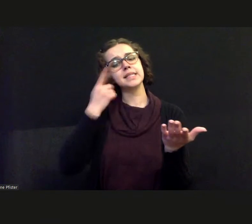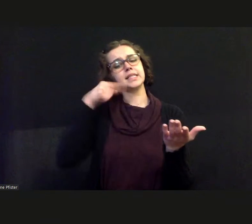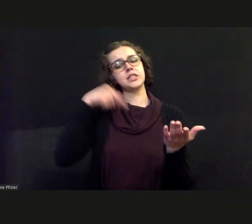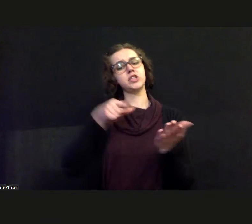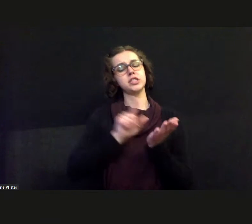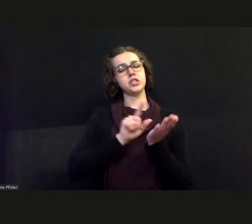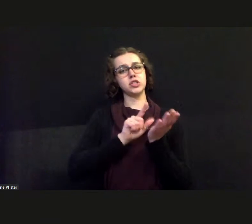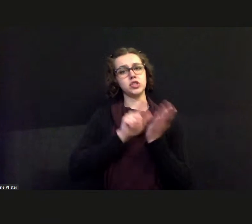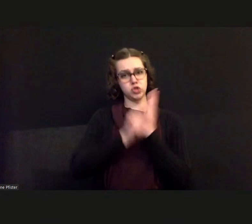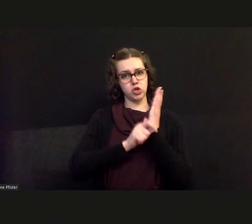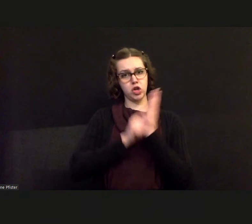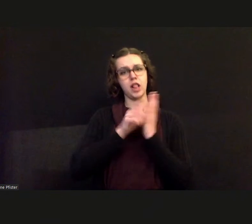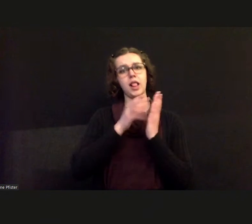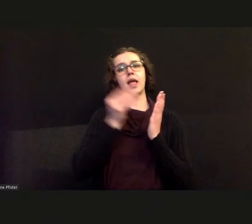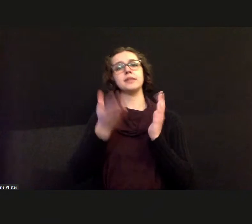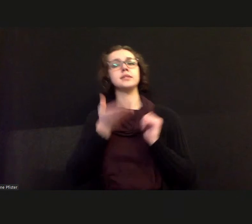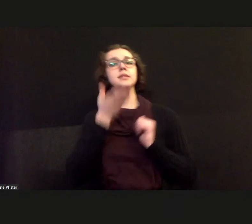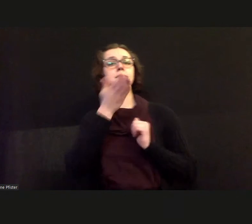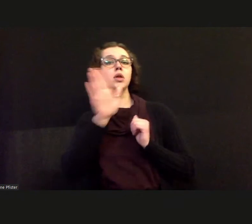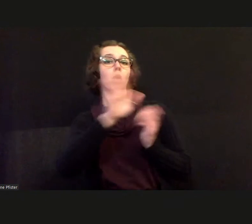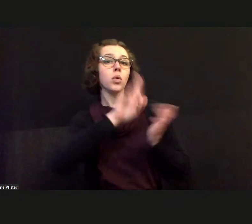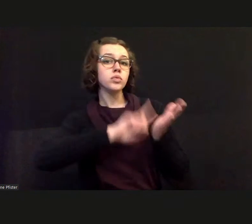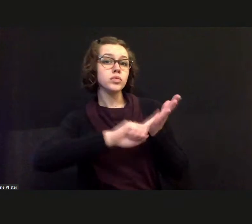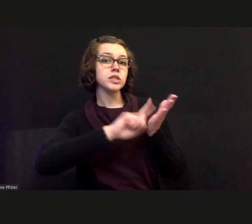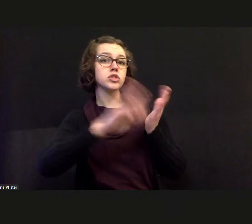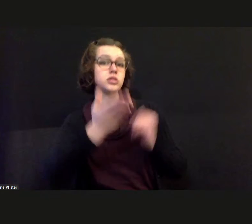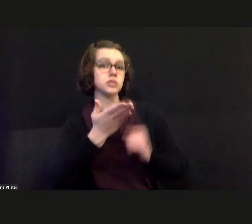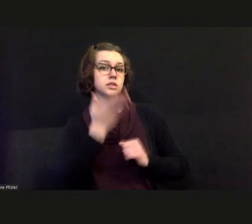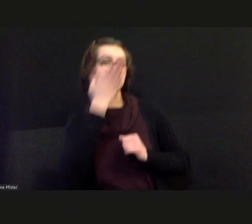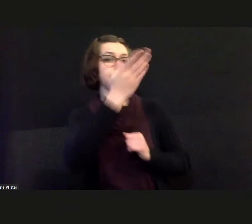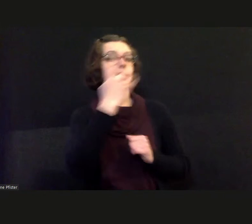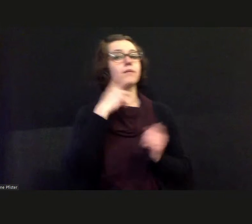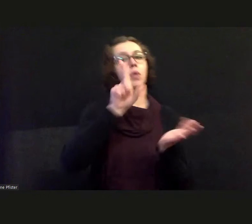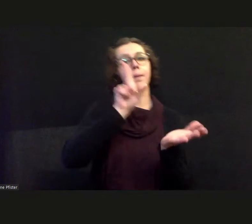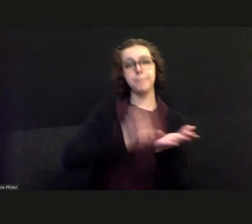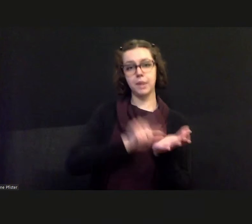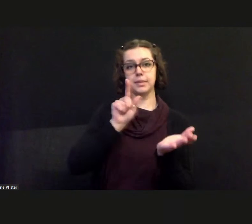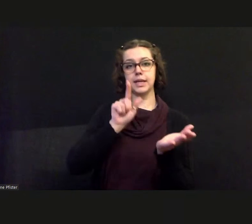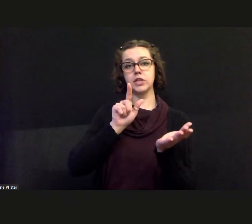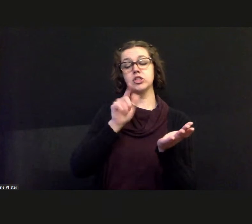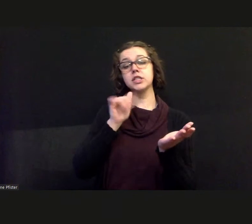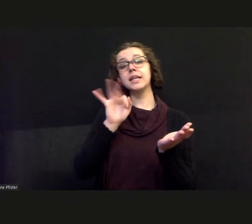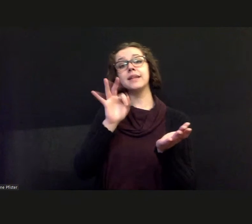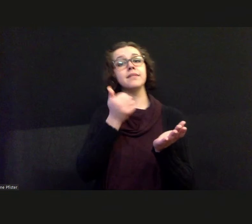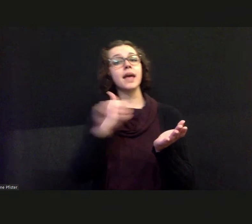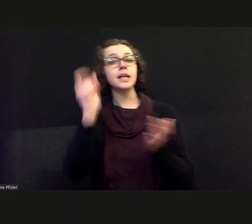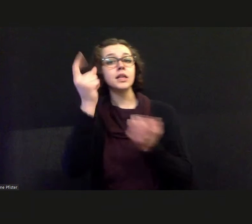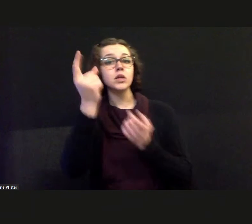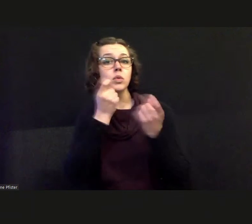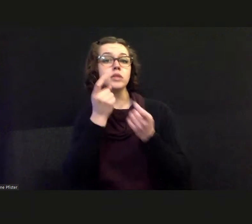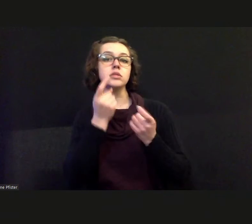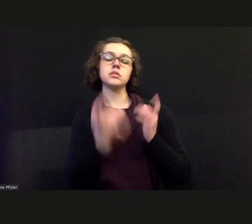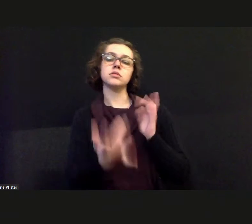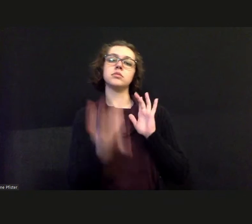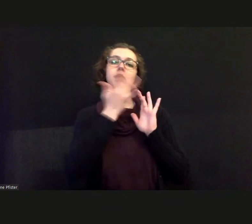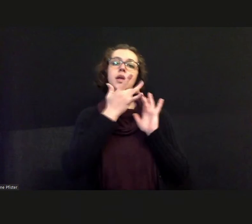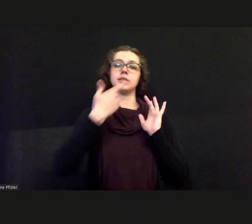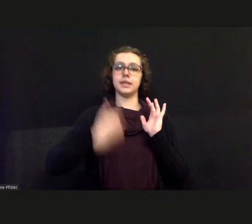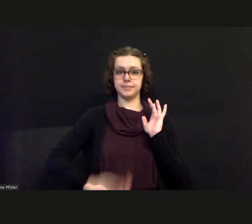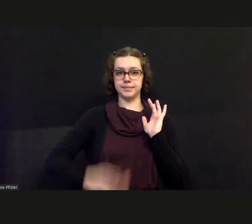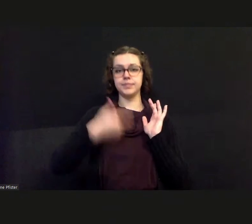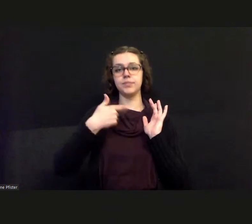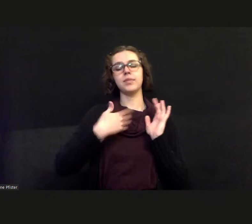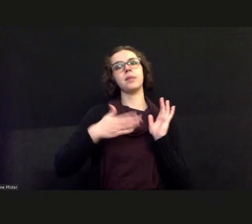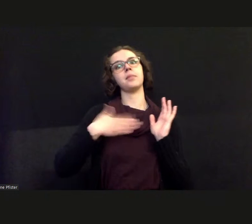and submit your research for publication to us. So if anyone has questions, please see me. I would be more than happy to talk about